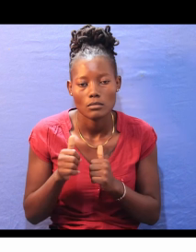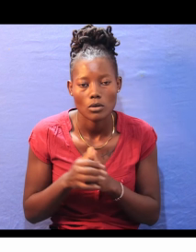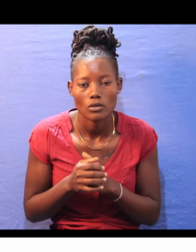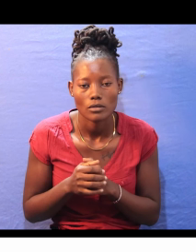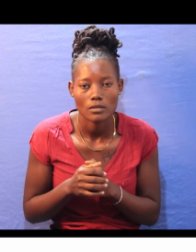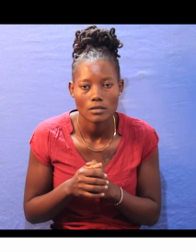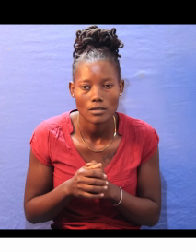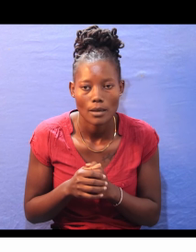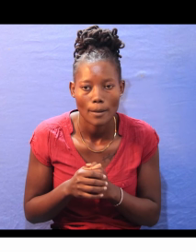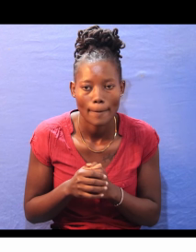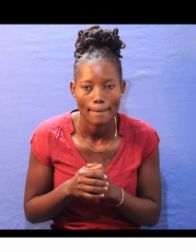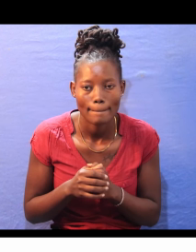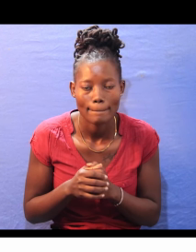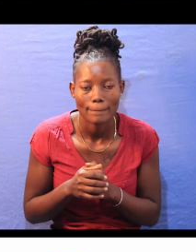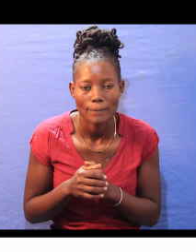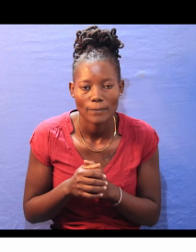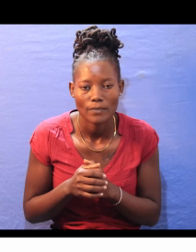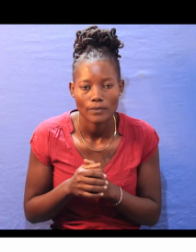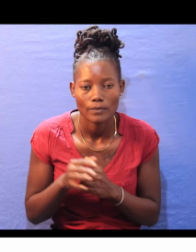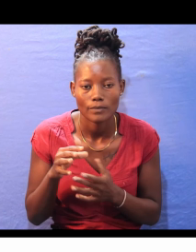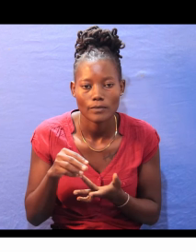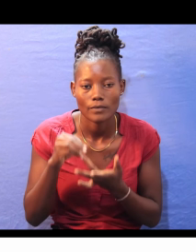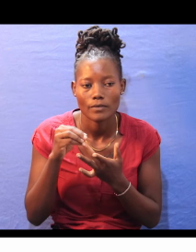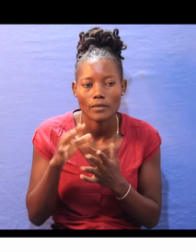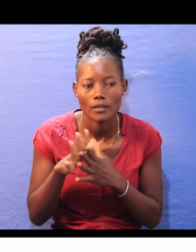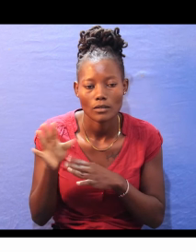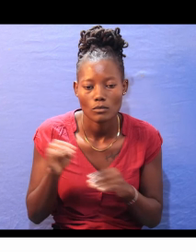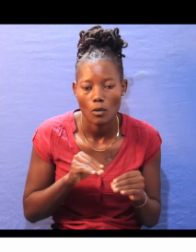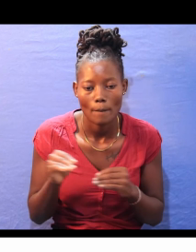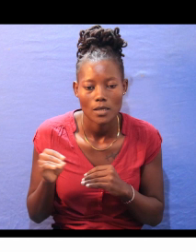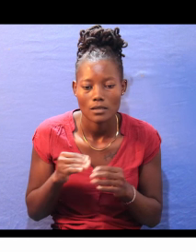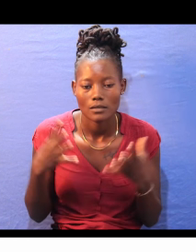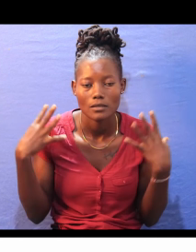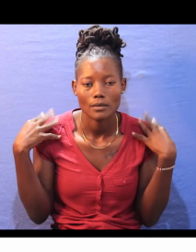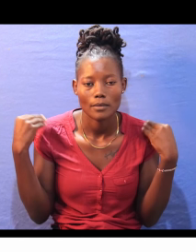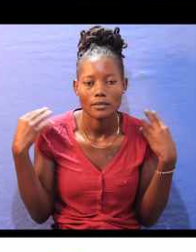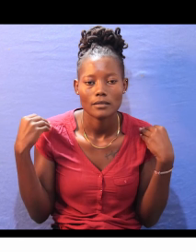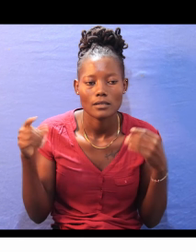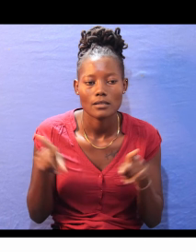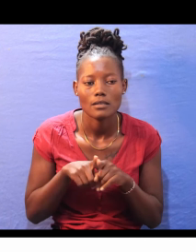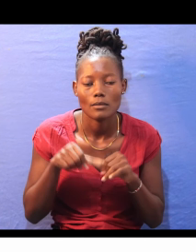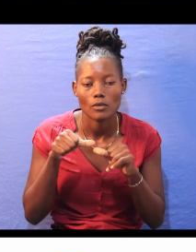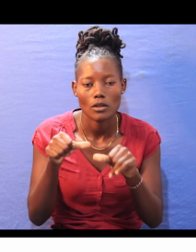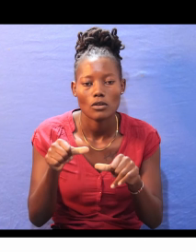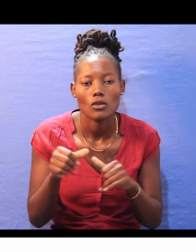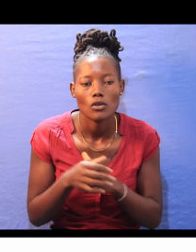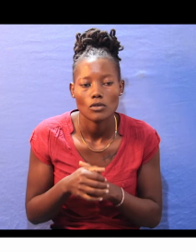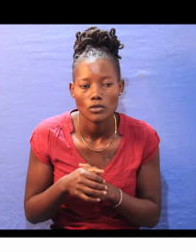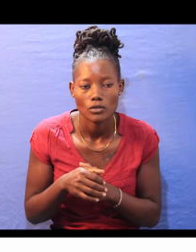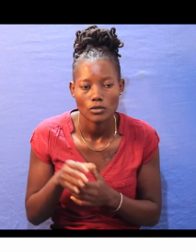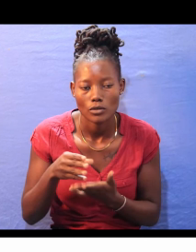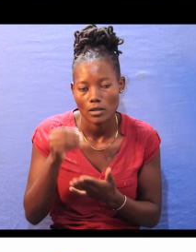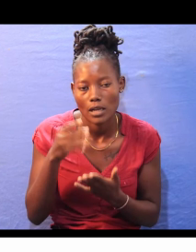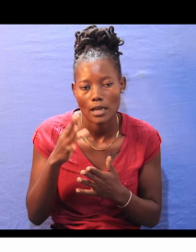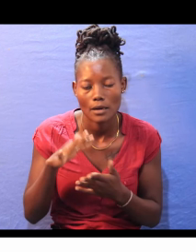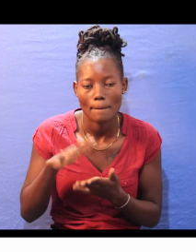We'll do remedial exercises for health, especially mobility exercises, and we will continue our unilateral and